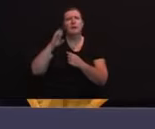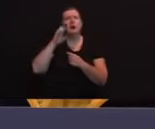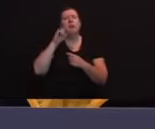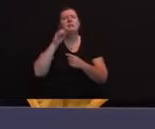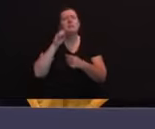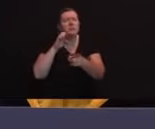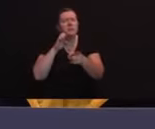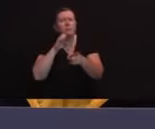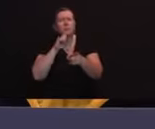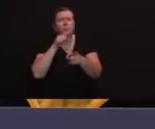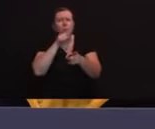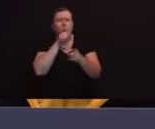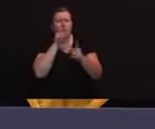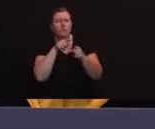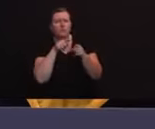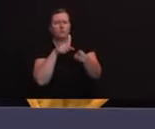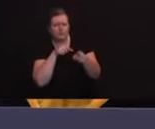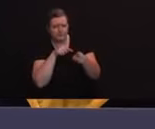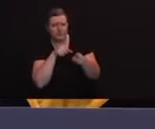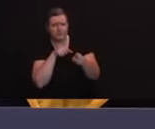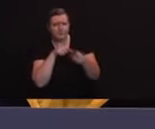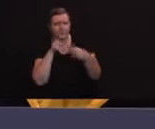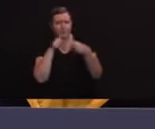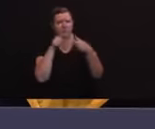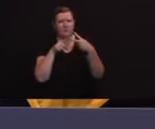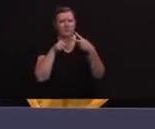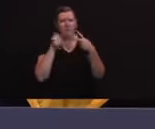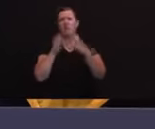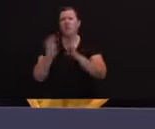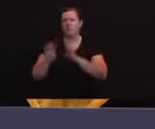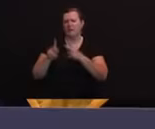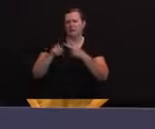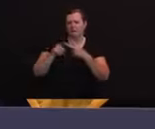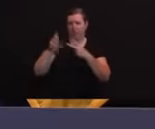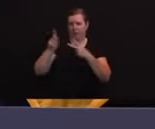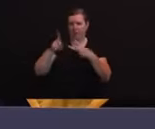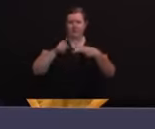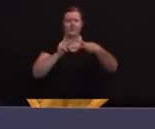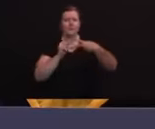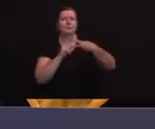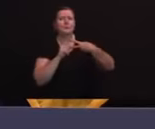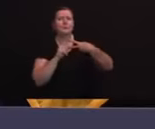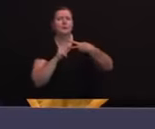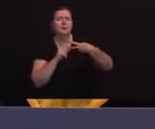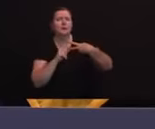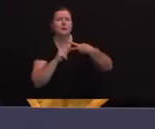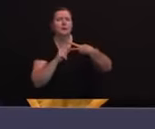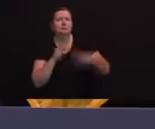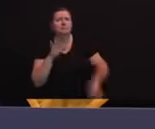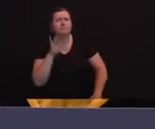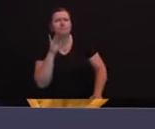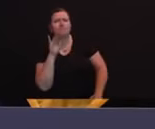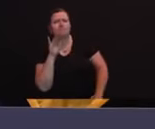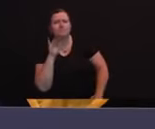other is this point about behavior, Judy, that was turned out to be a lot better than the modeling suggested.